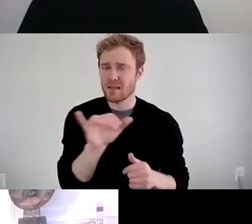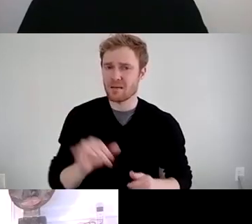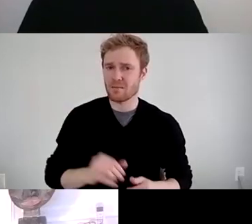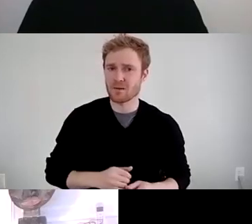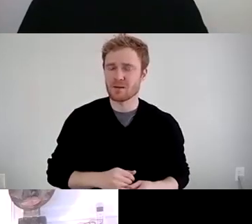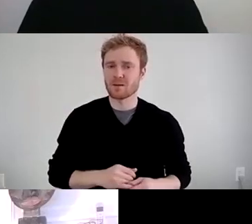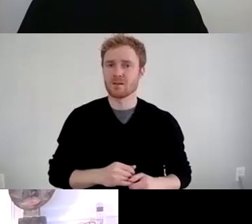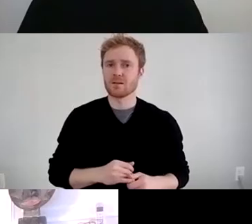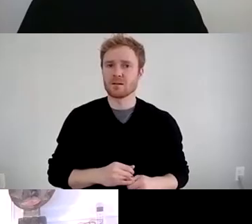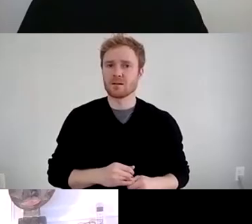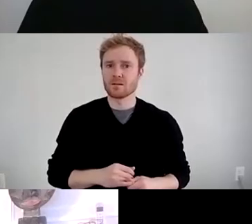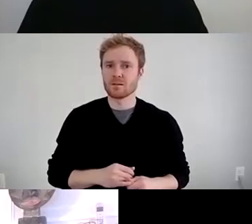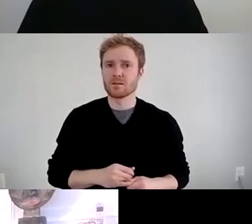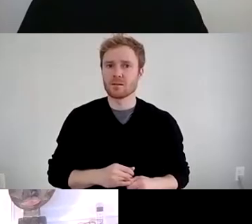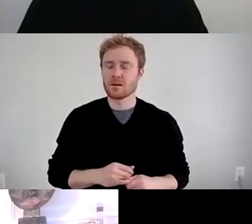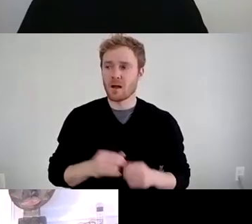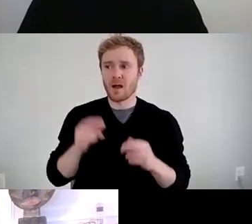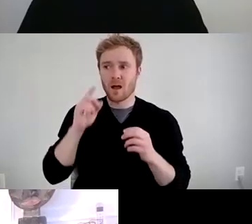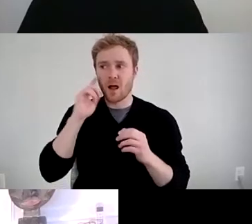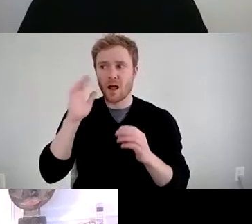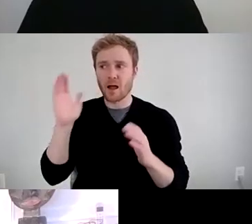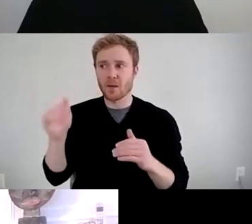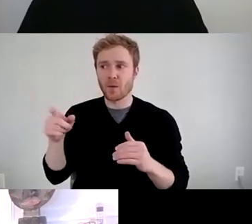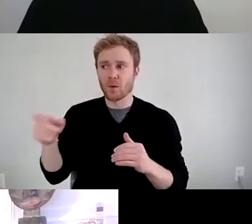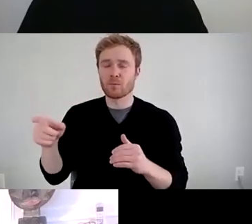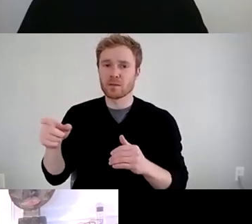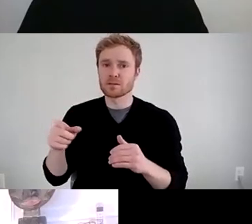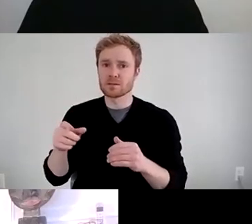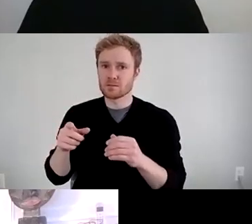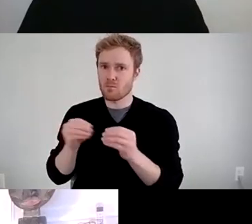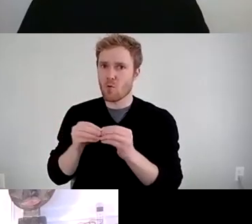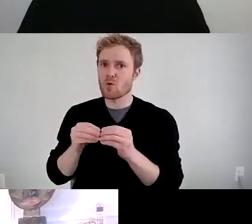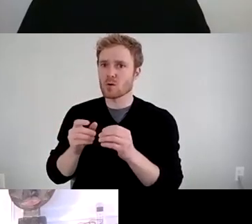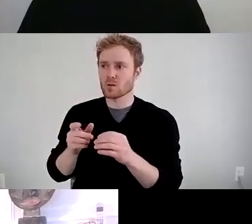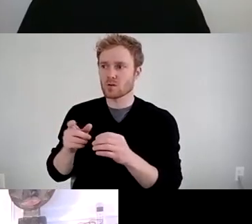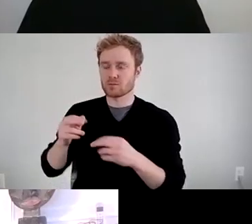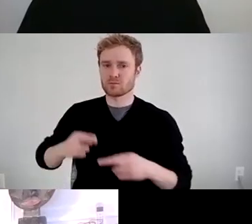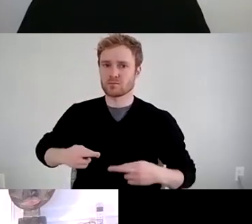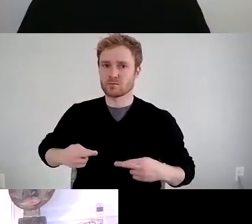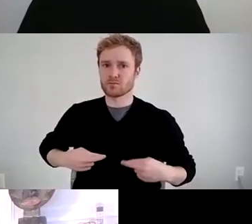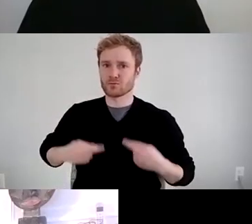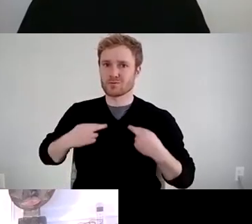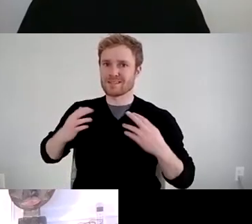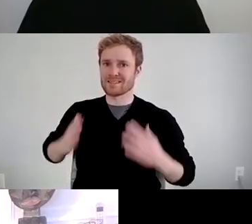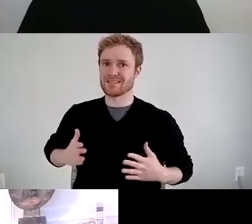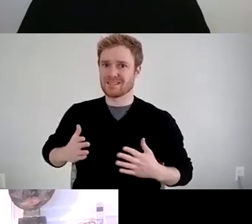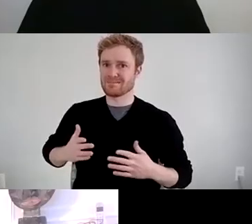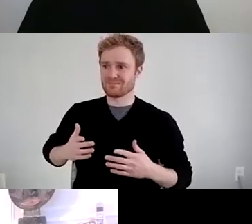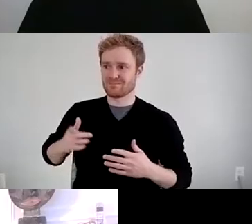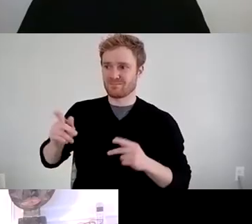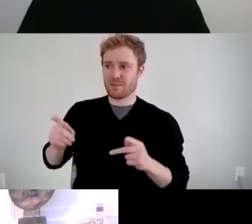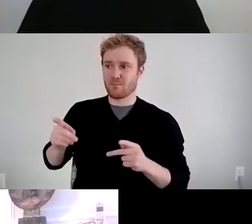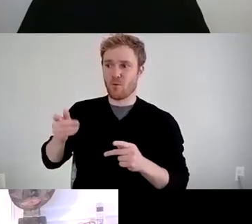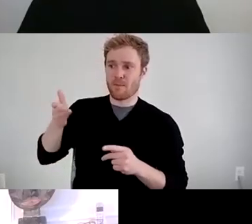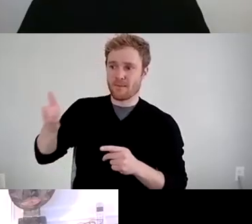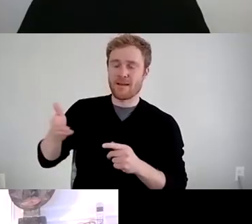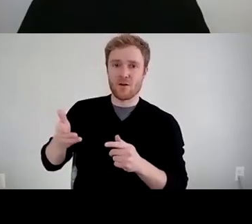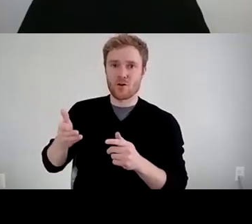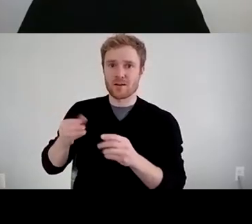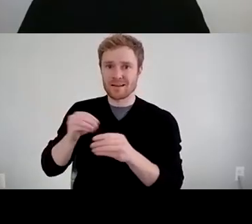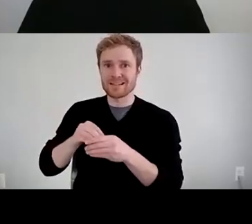a comment to that? I certainly hope it's not a similar campaign that the foundations are considering embarking